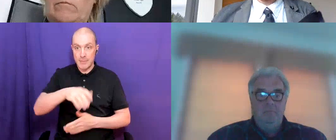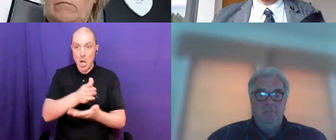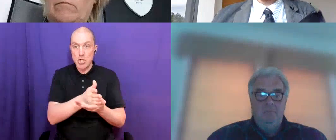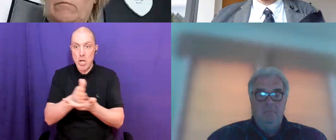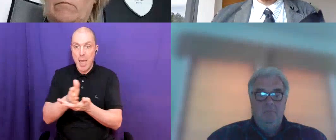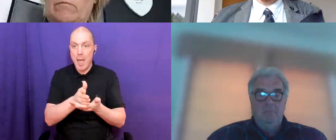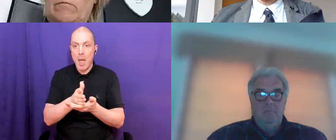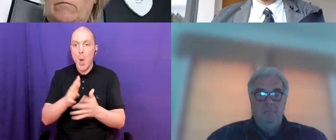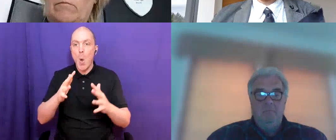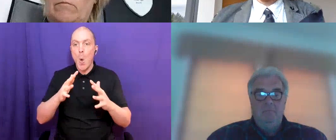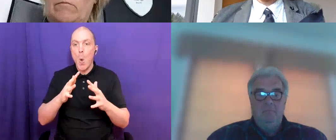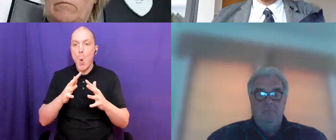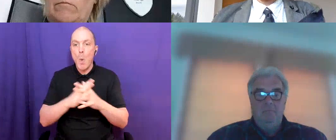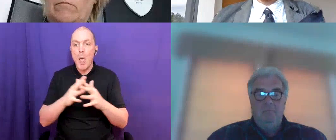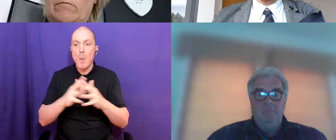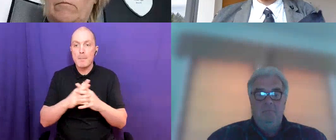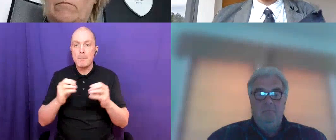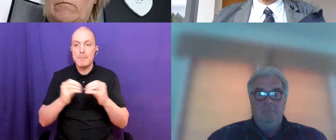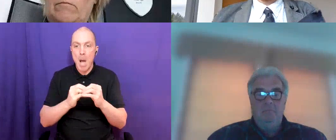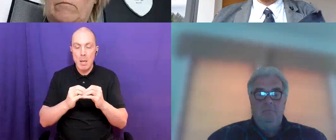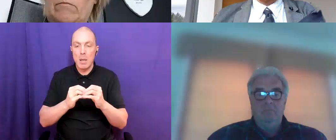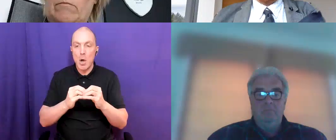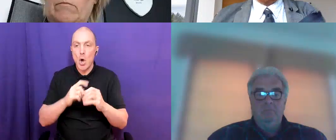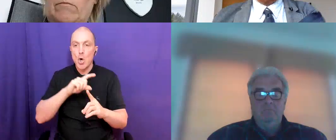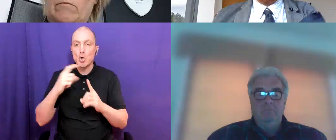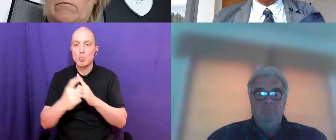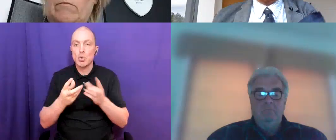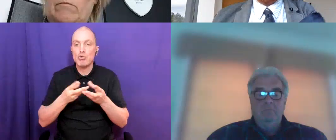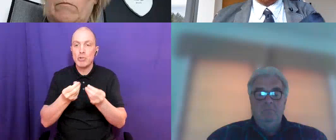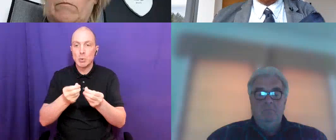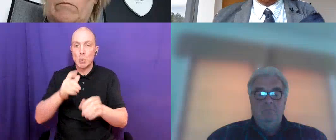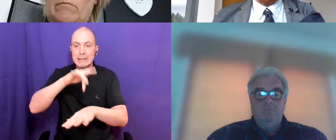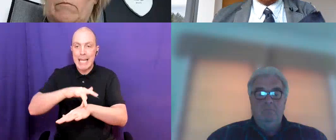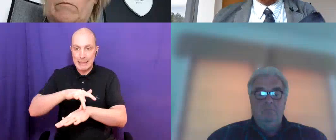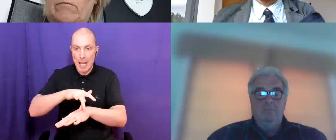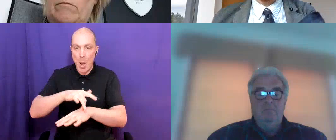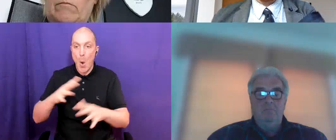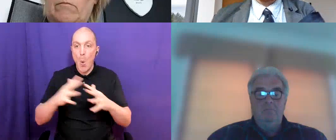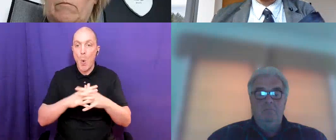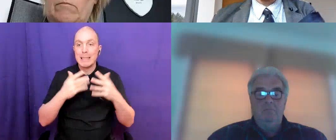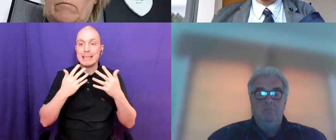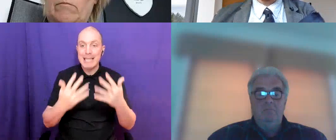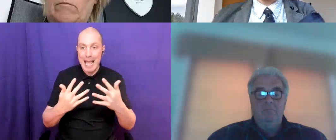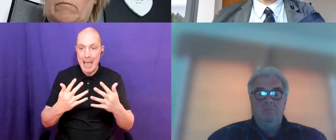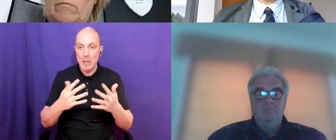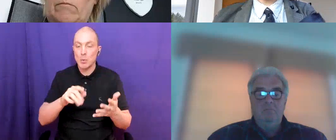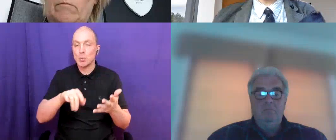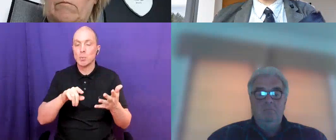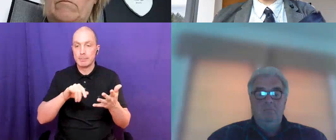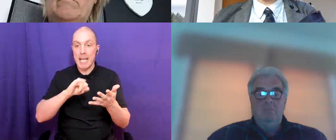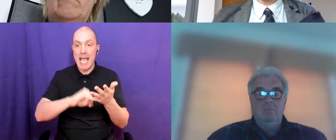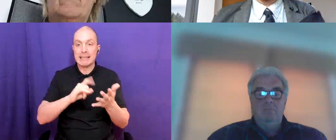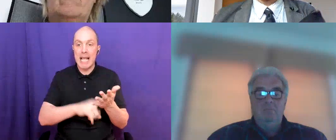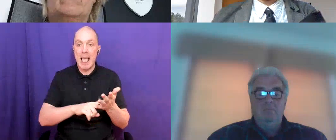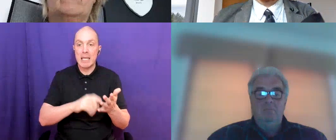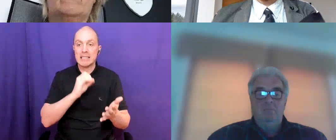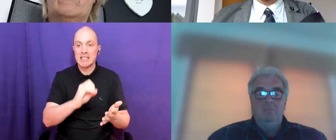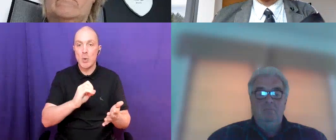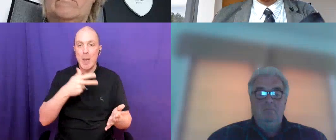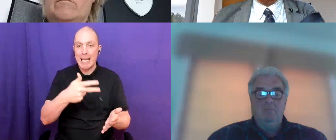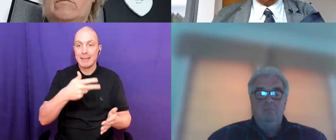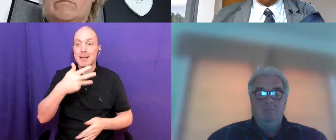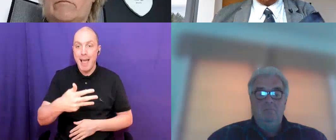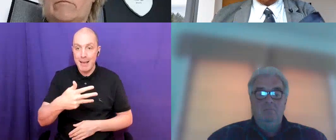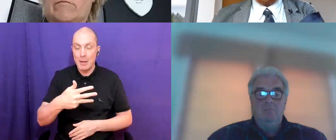is Whitlaburn Community Resource Centre, and for Ward 10, voters from registers SL